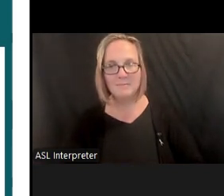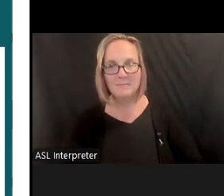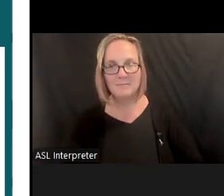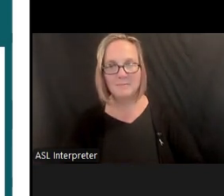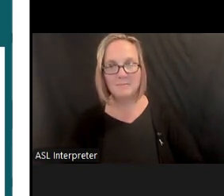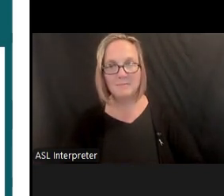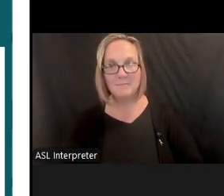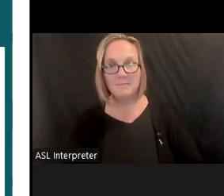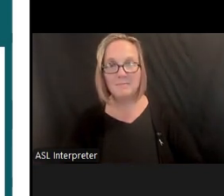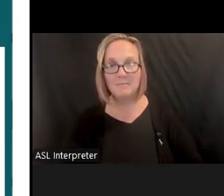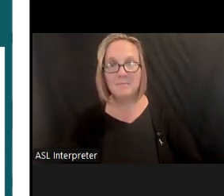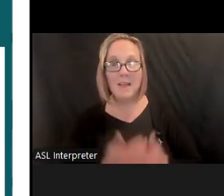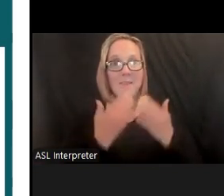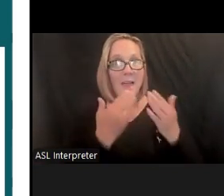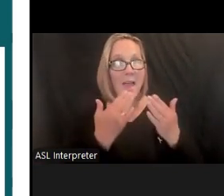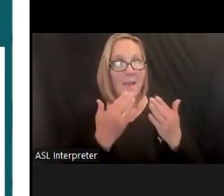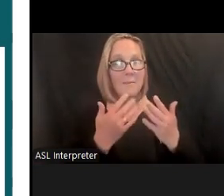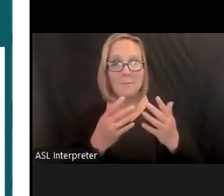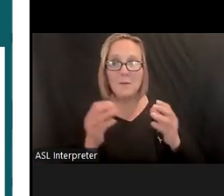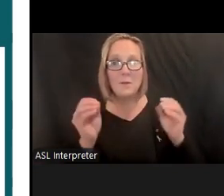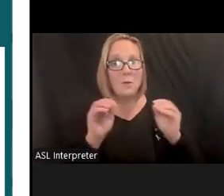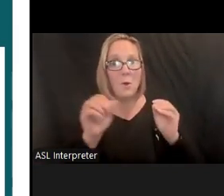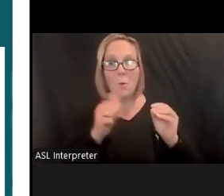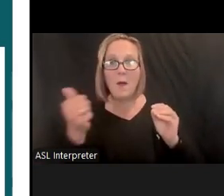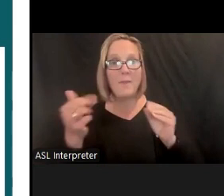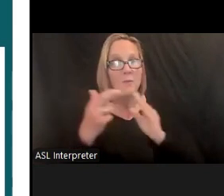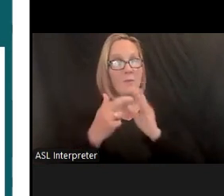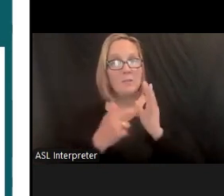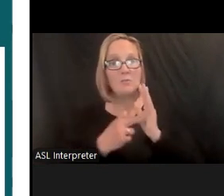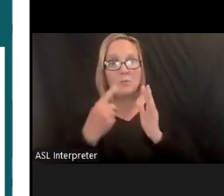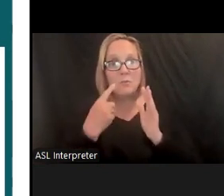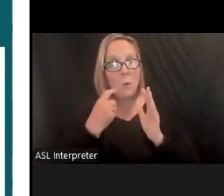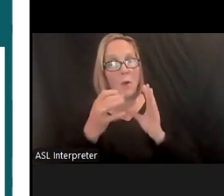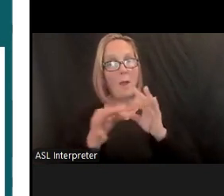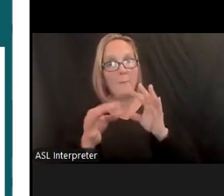Thank you. Nobody else has signed up at this point.